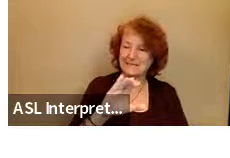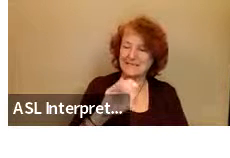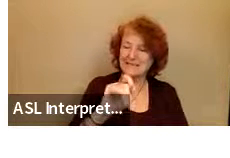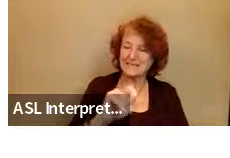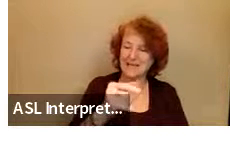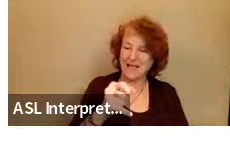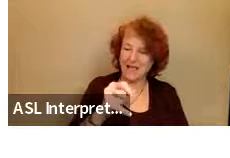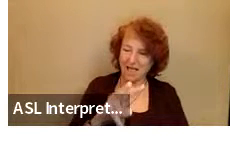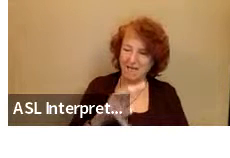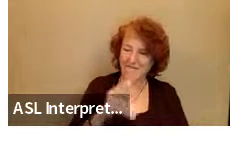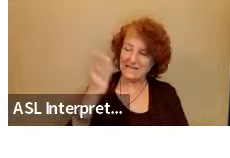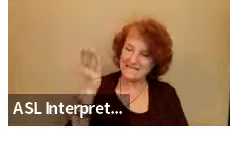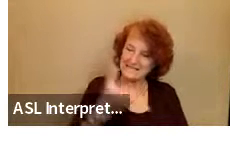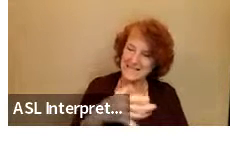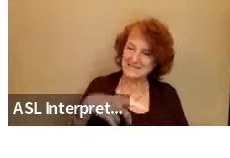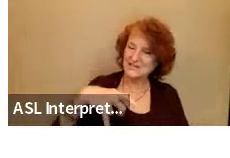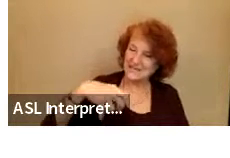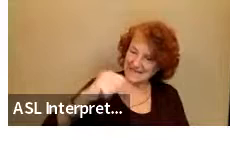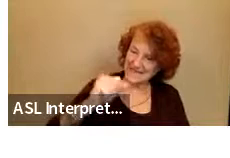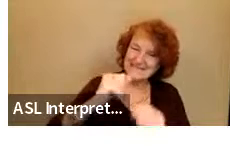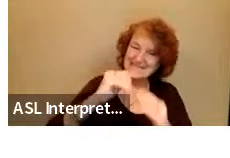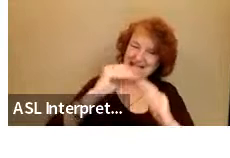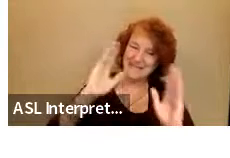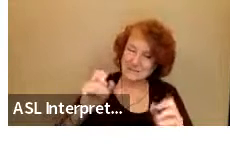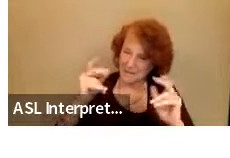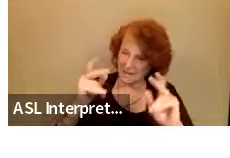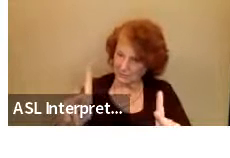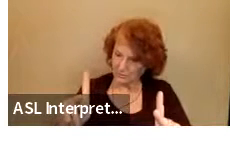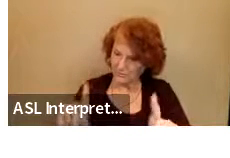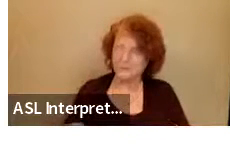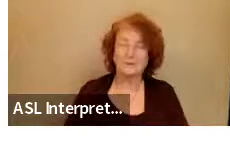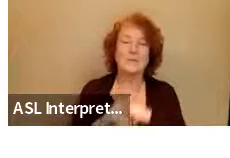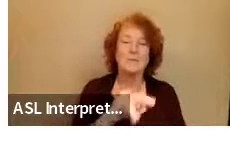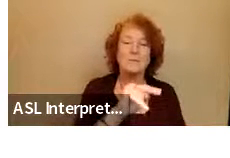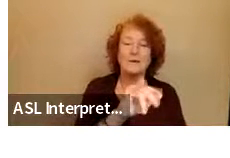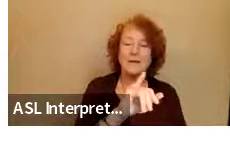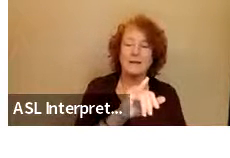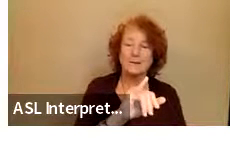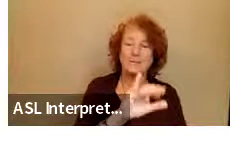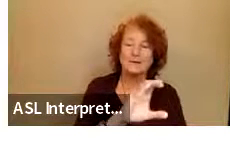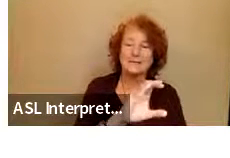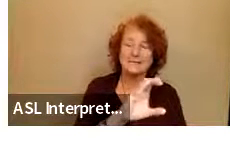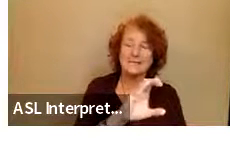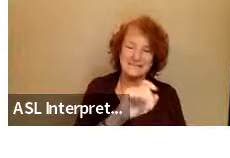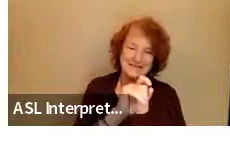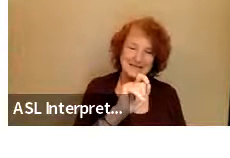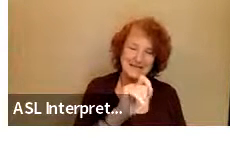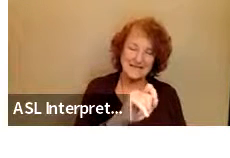nyc.gov/yes-housing-opportunity or through the nyc.engage.nyc